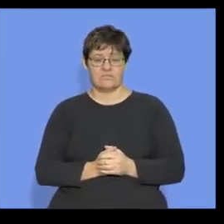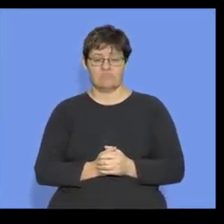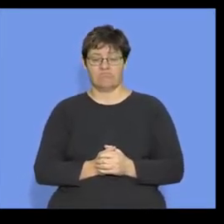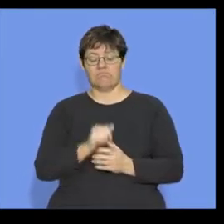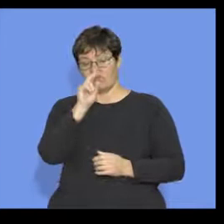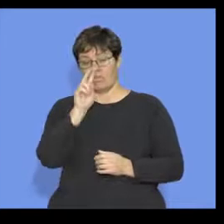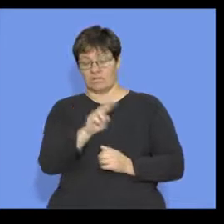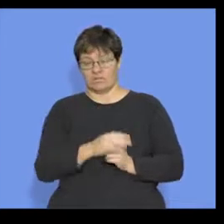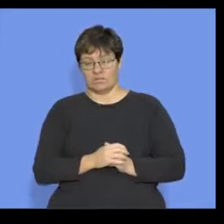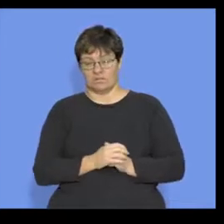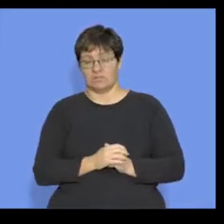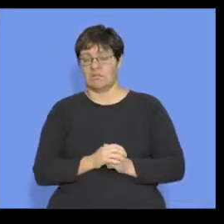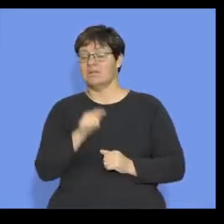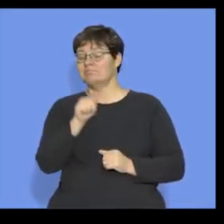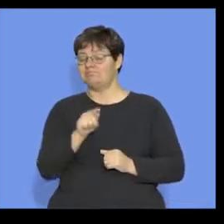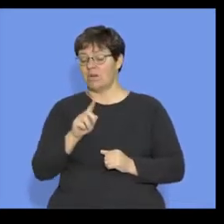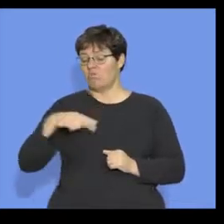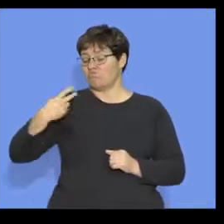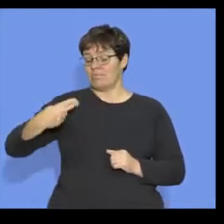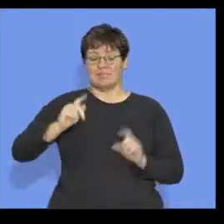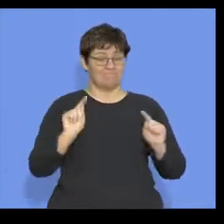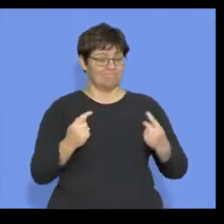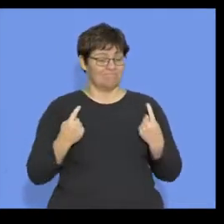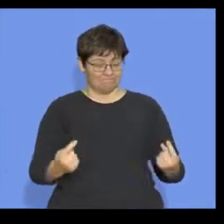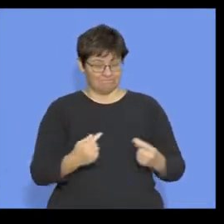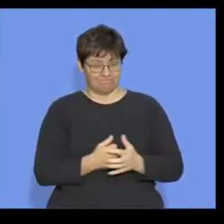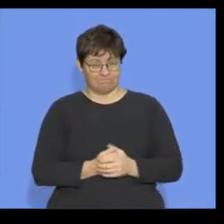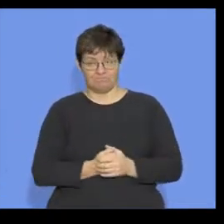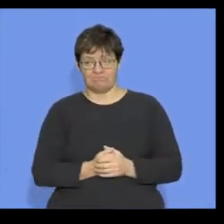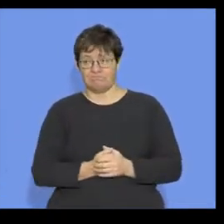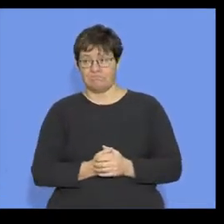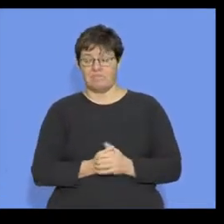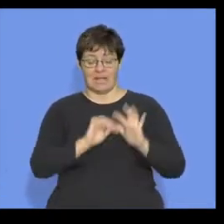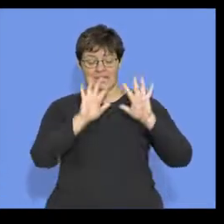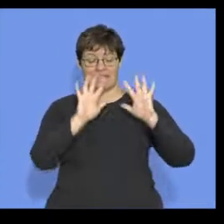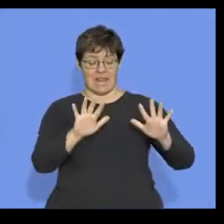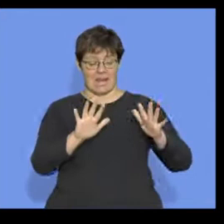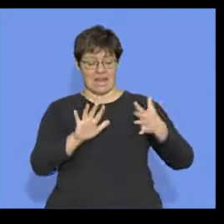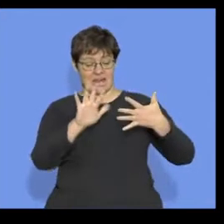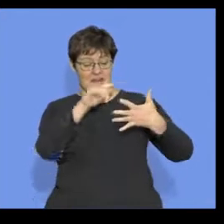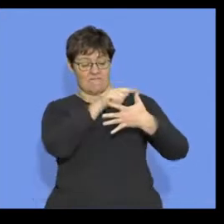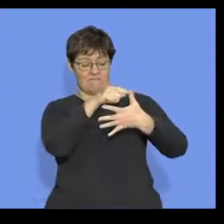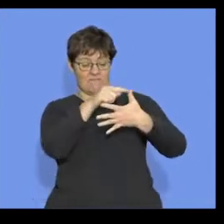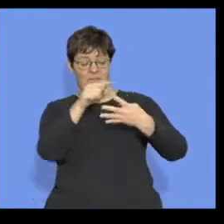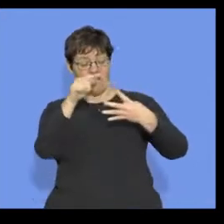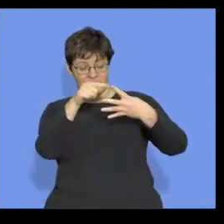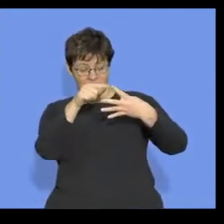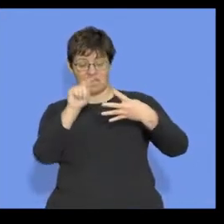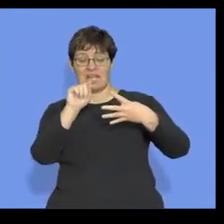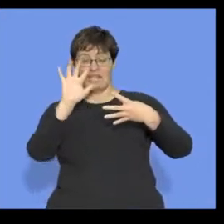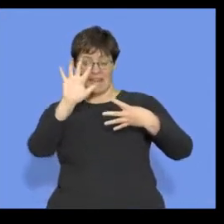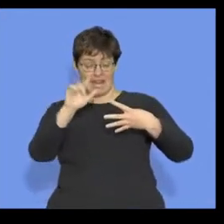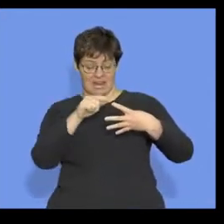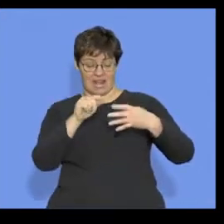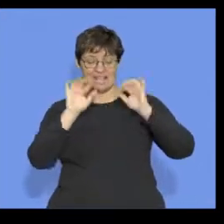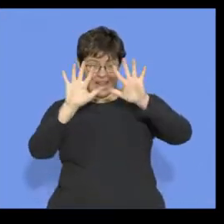So let's look at this. If digits cannot be repeated, you have 10 digits for the first choice. Are we